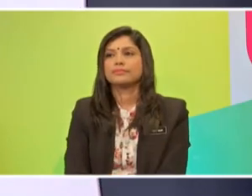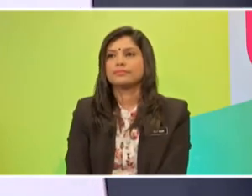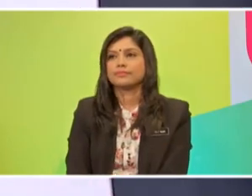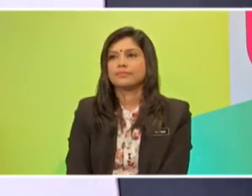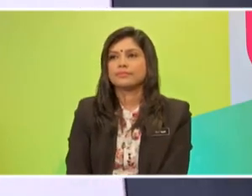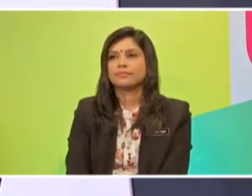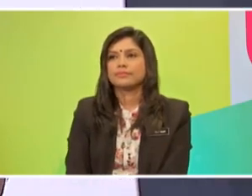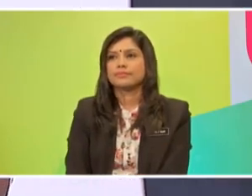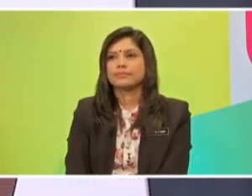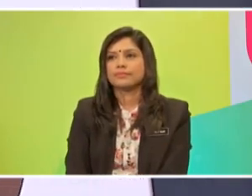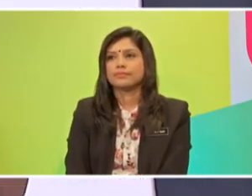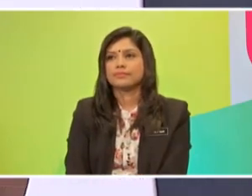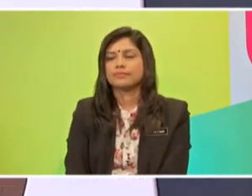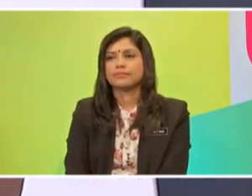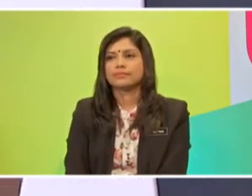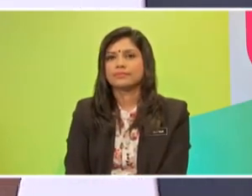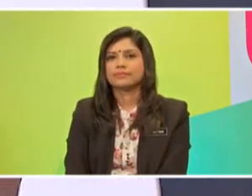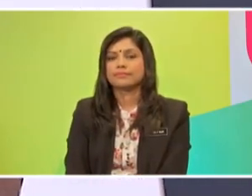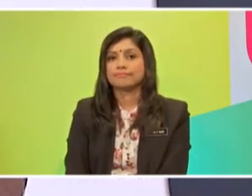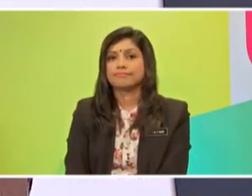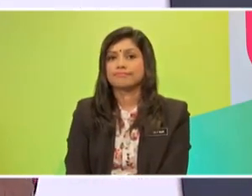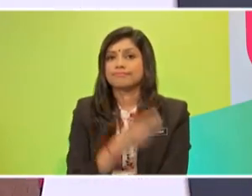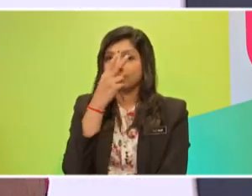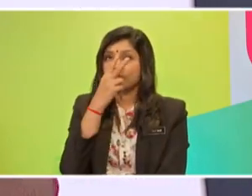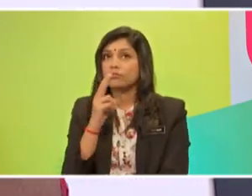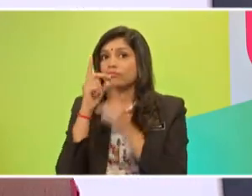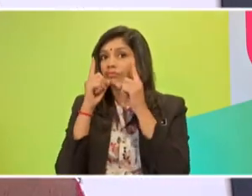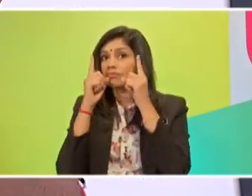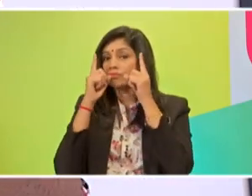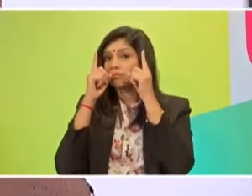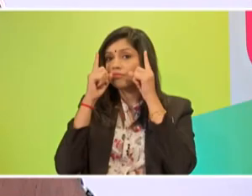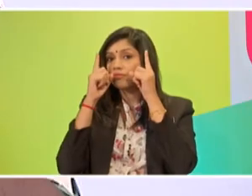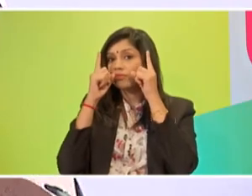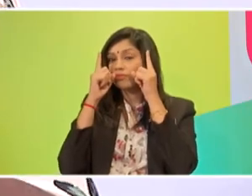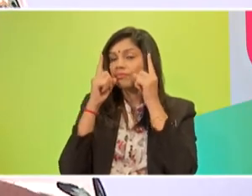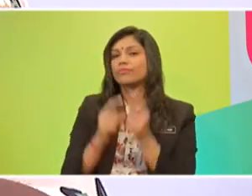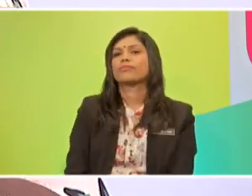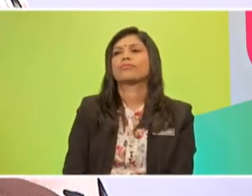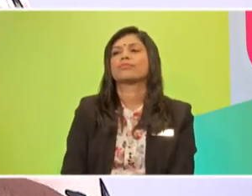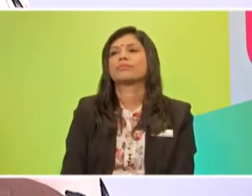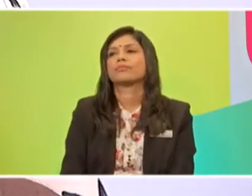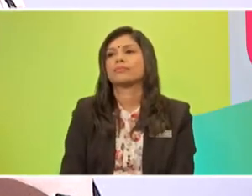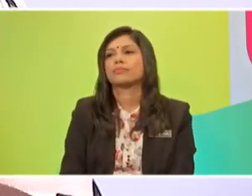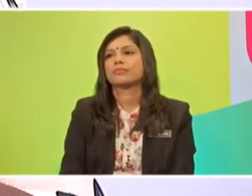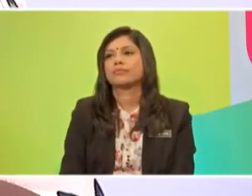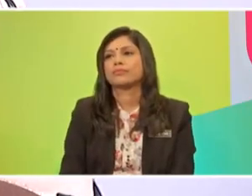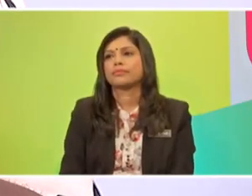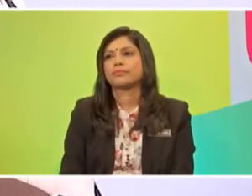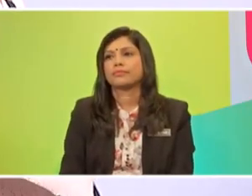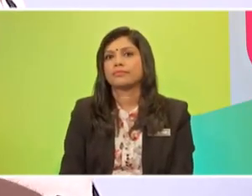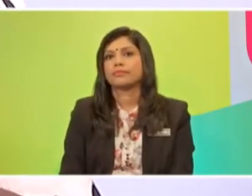words and pictures there. Okay, we can do it for every letters of the alphabet. Wow.